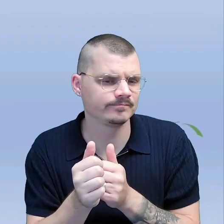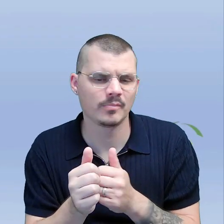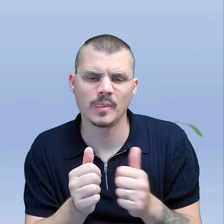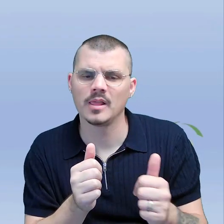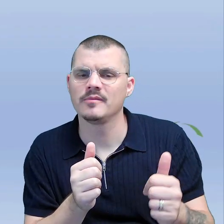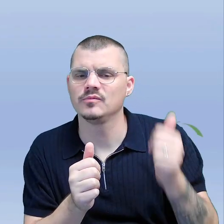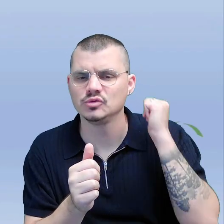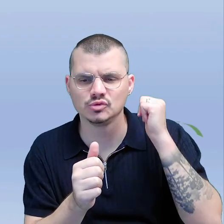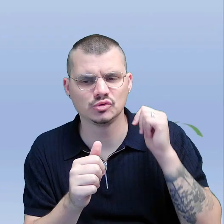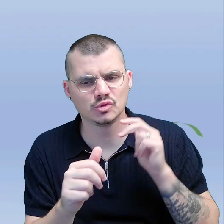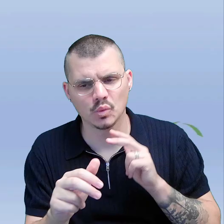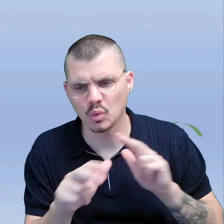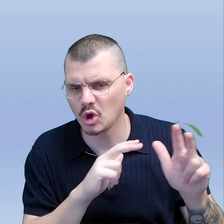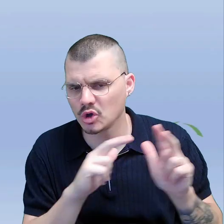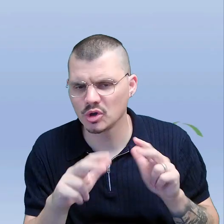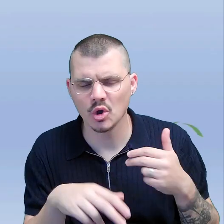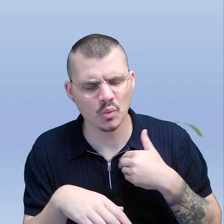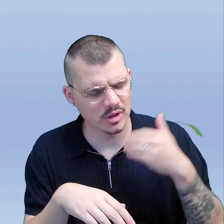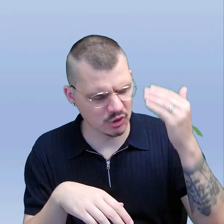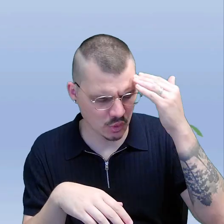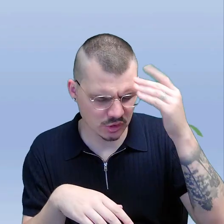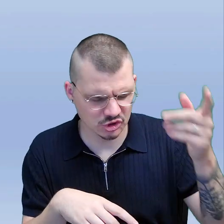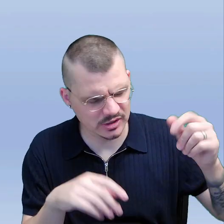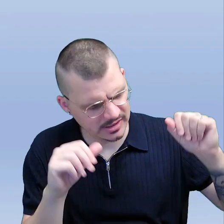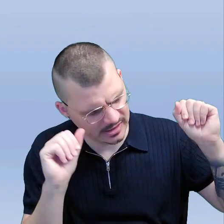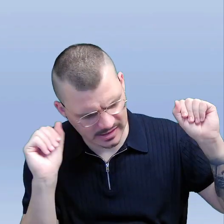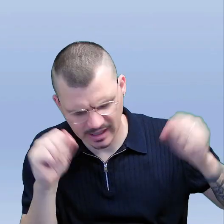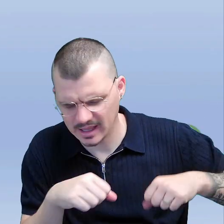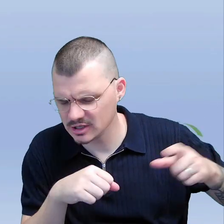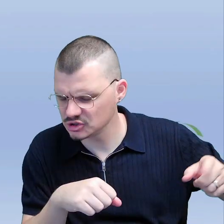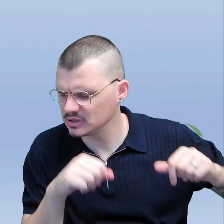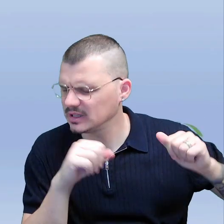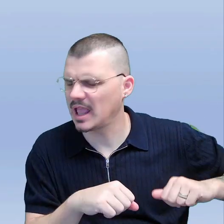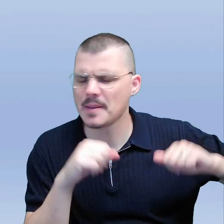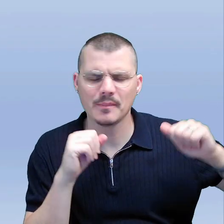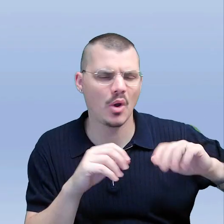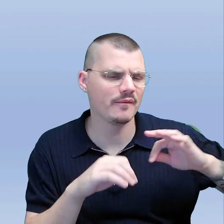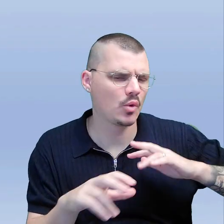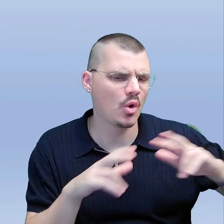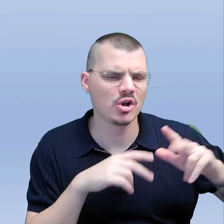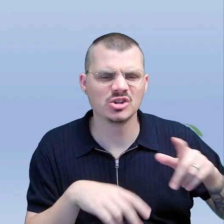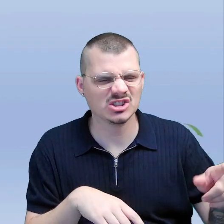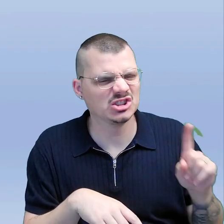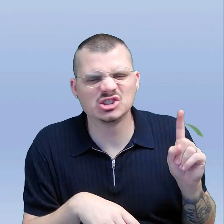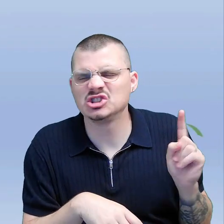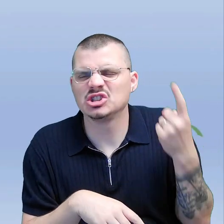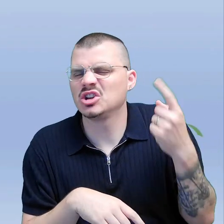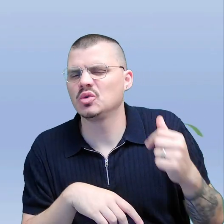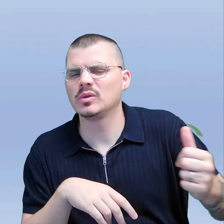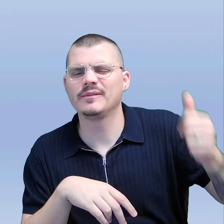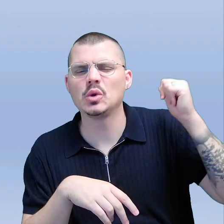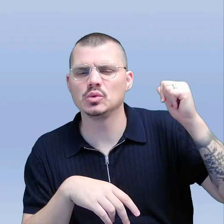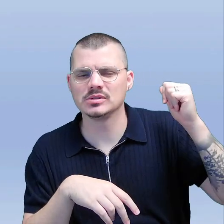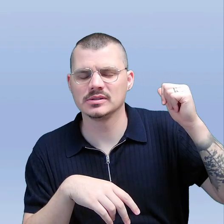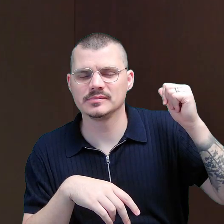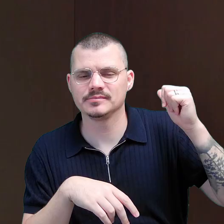She's refusing to walk. We know she can walk. She's capable of walking. She's just refusing.